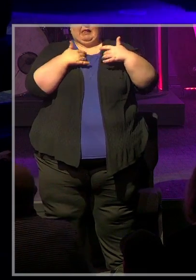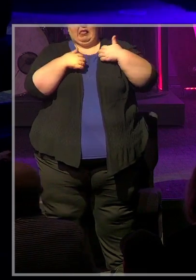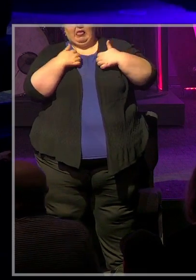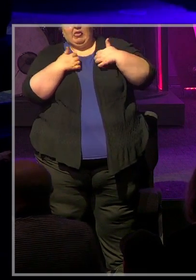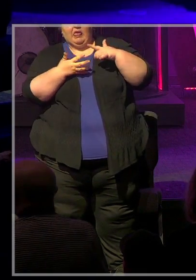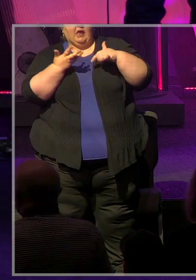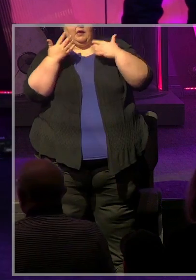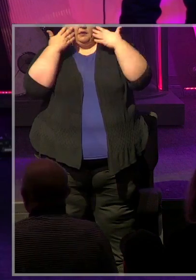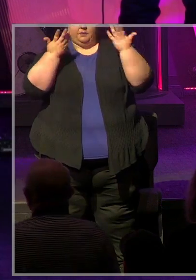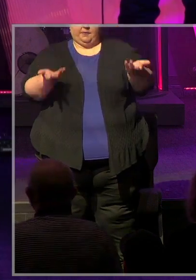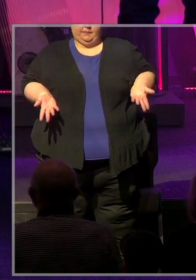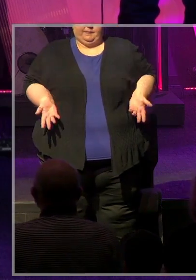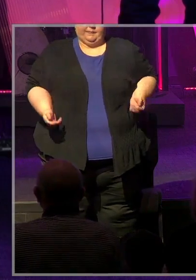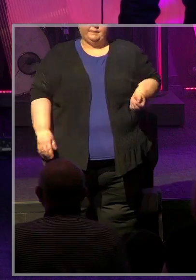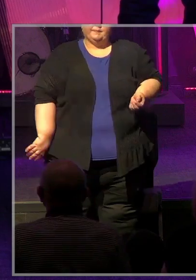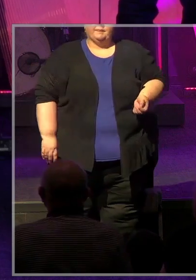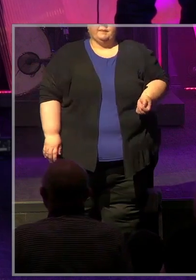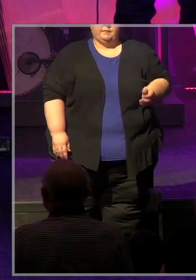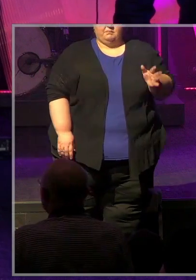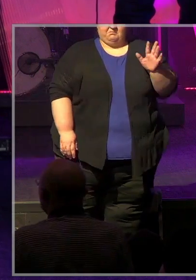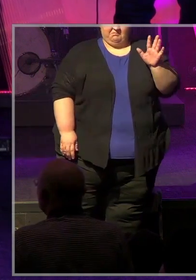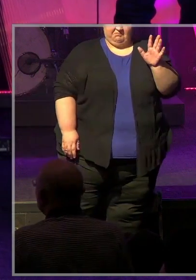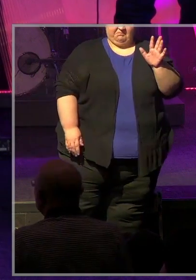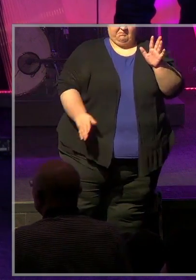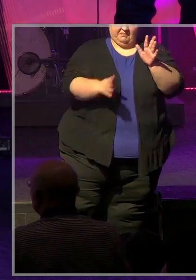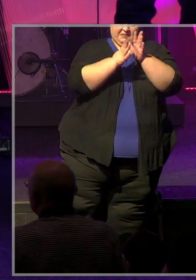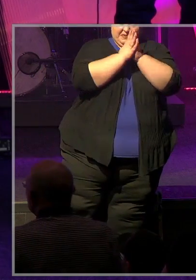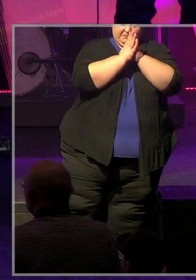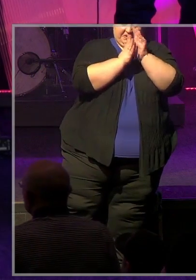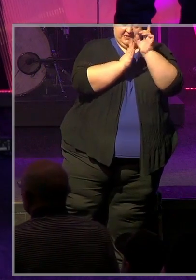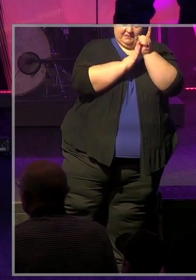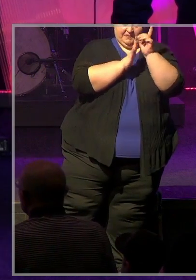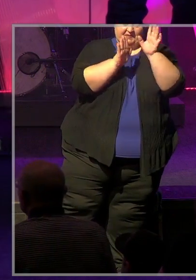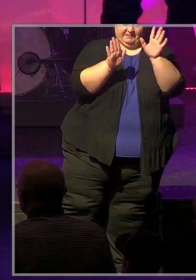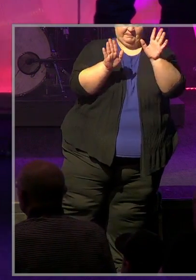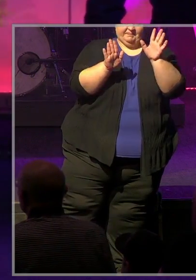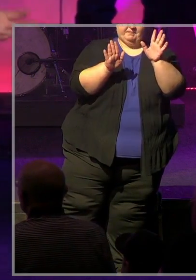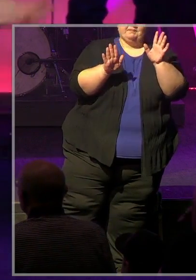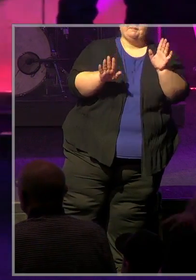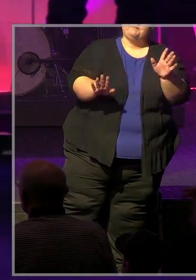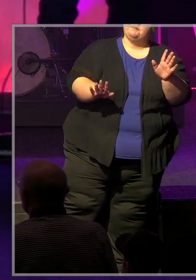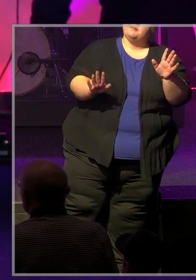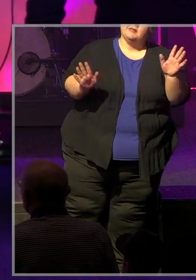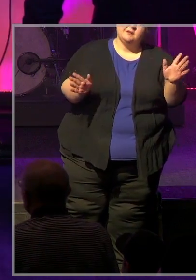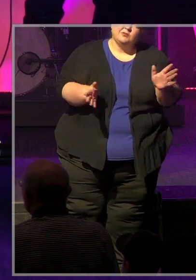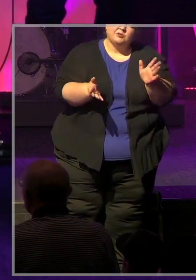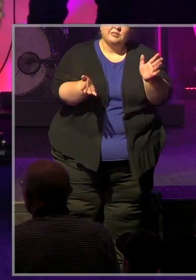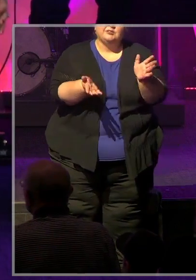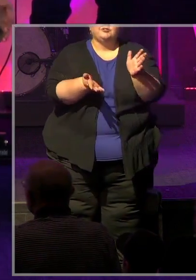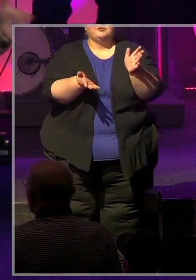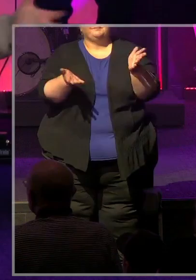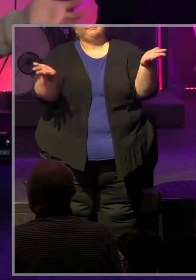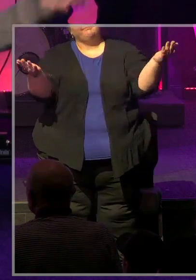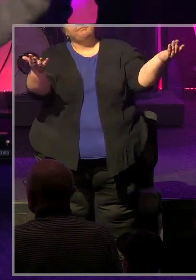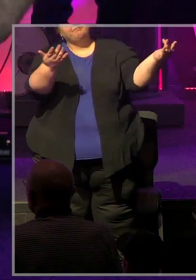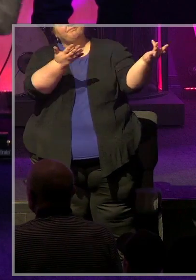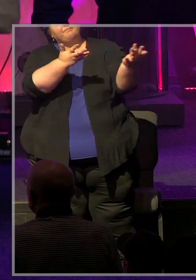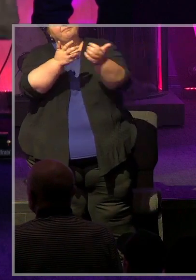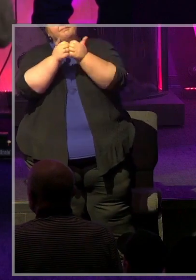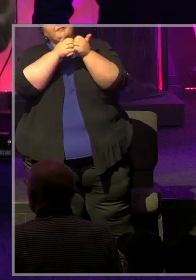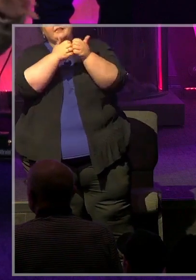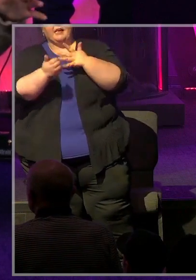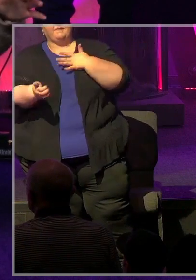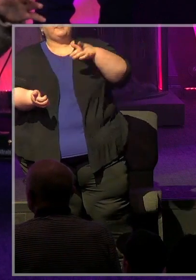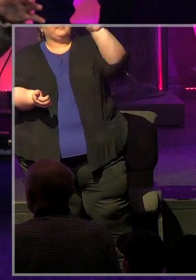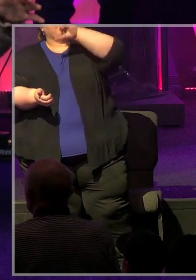life. But I'm going to pray for us in just a second, and I would just encourage you. I would invite you in, because I feel like the Lord